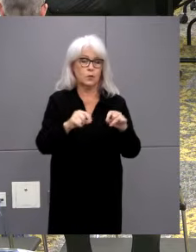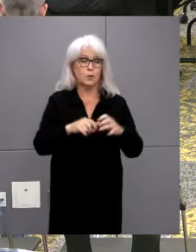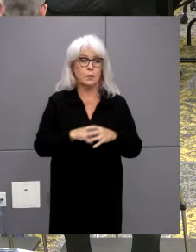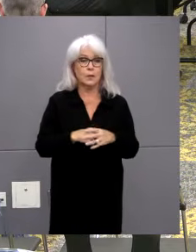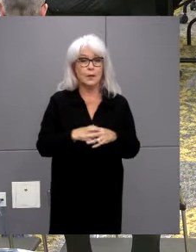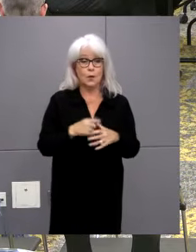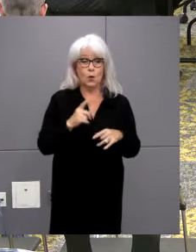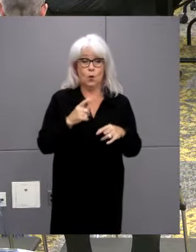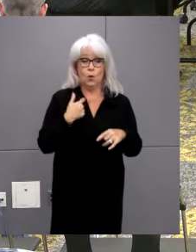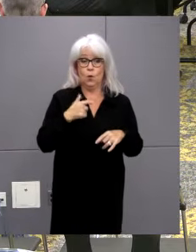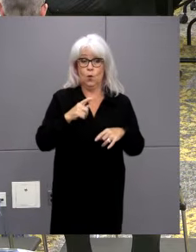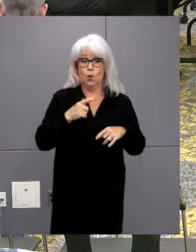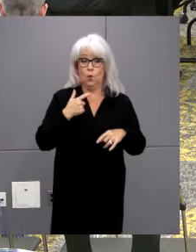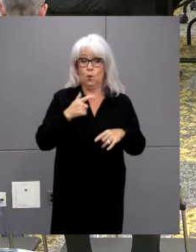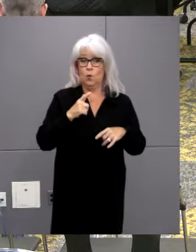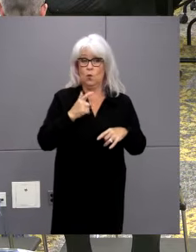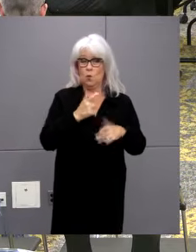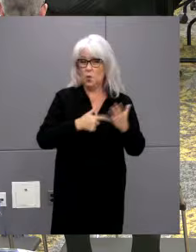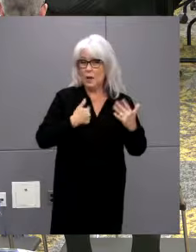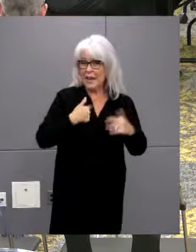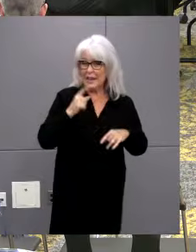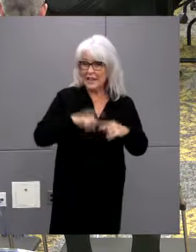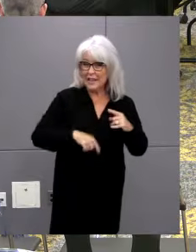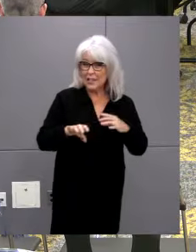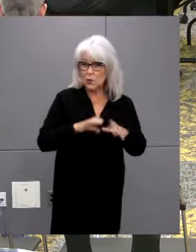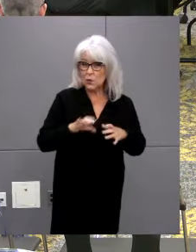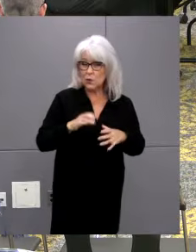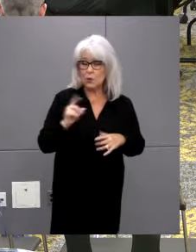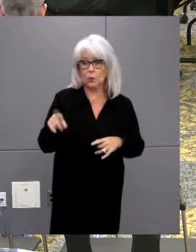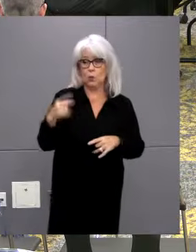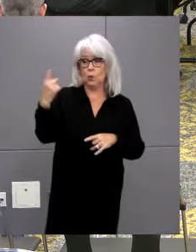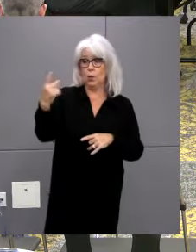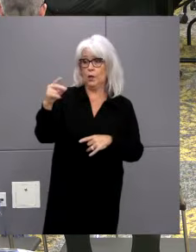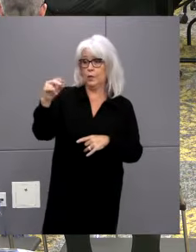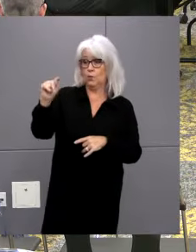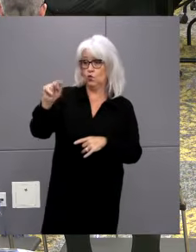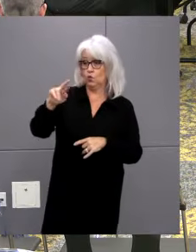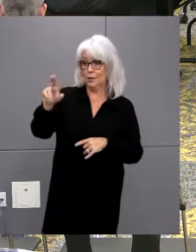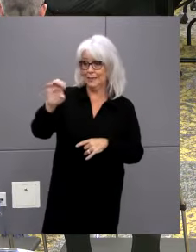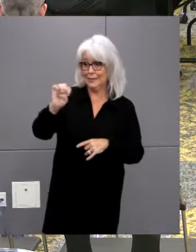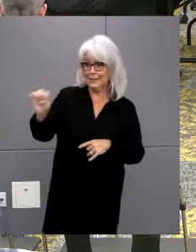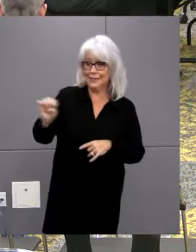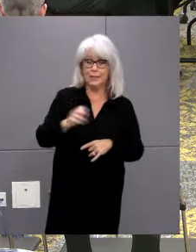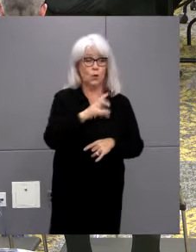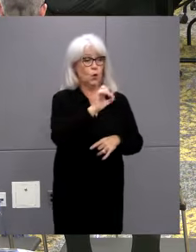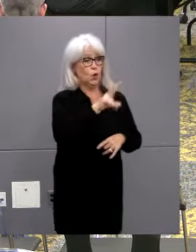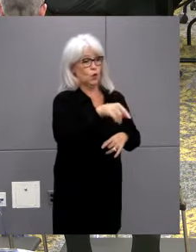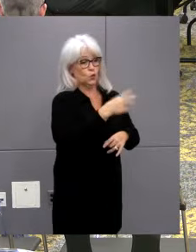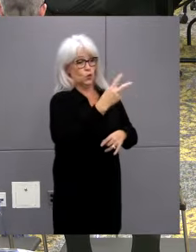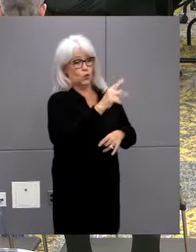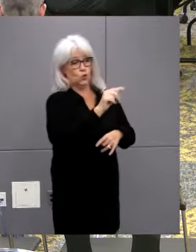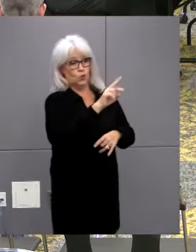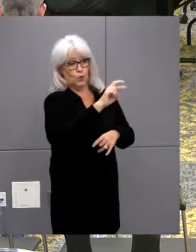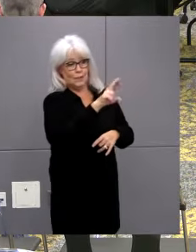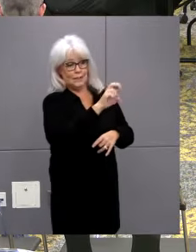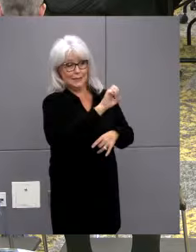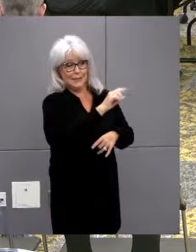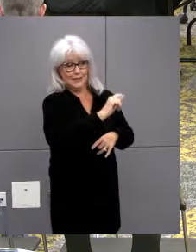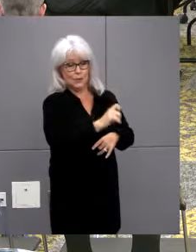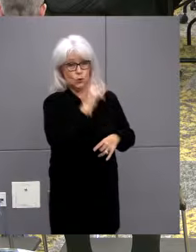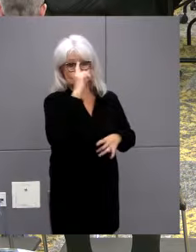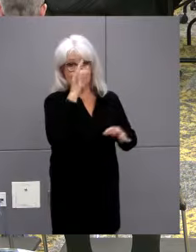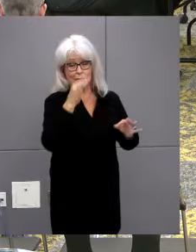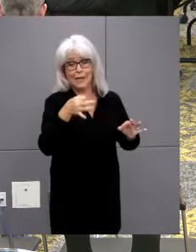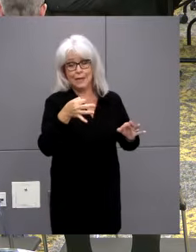is, based on the instruction of one trustee or the instruction of two trustees,